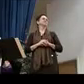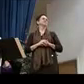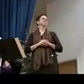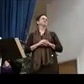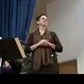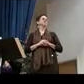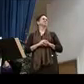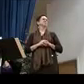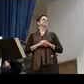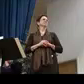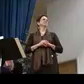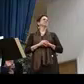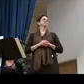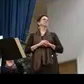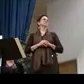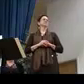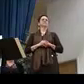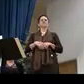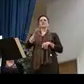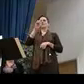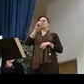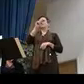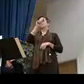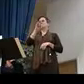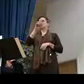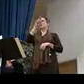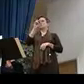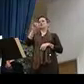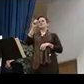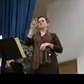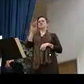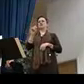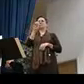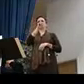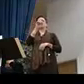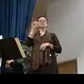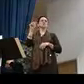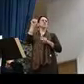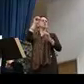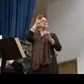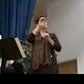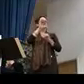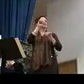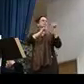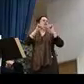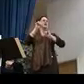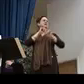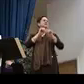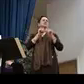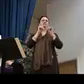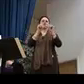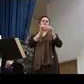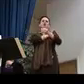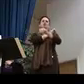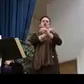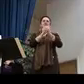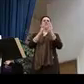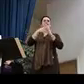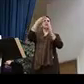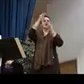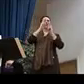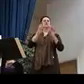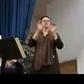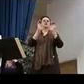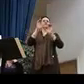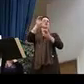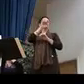Scott Gray Steen, Associate of Applied Science, Sustainable Energy Tech, high honors. Certificate of Applied Science, Sustainable Energy